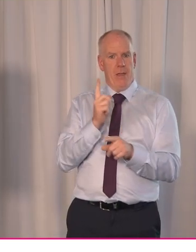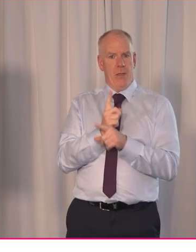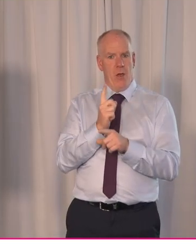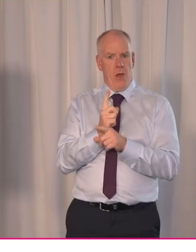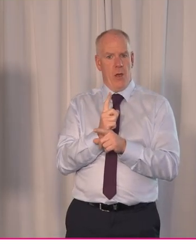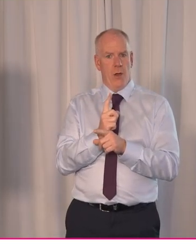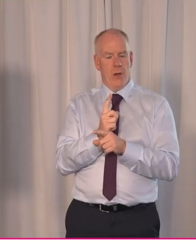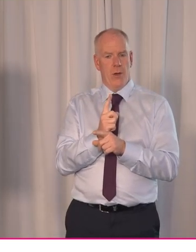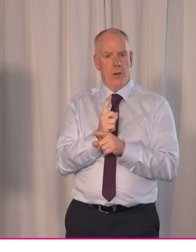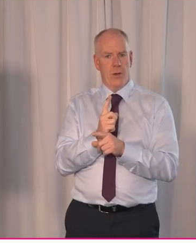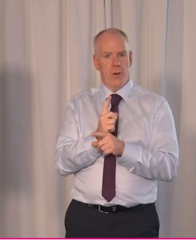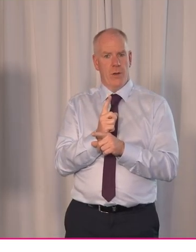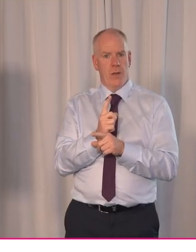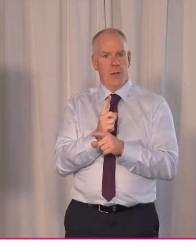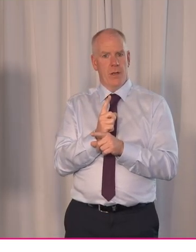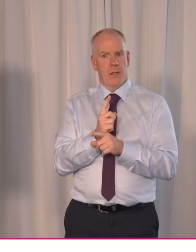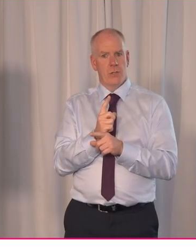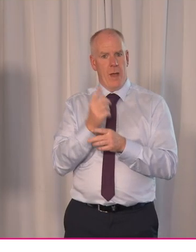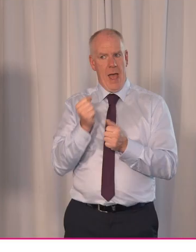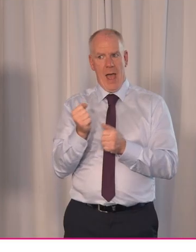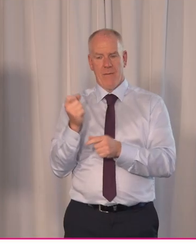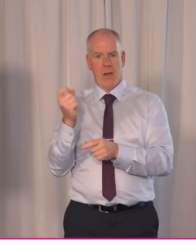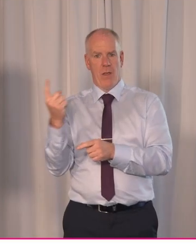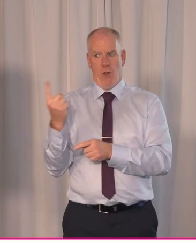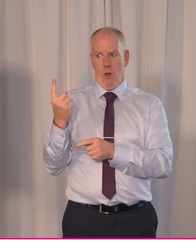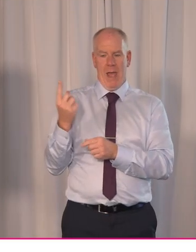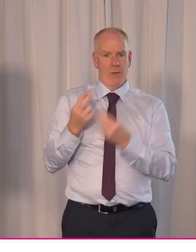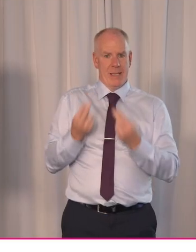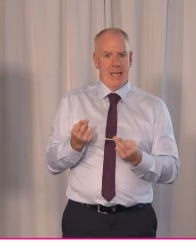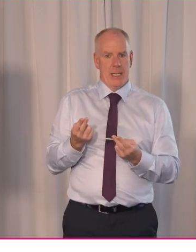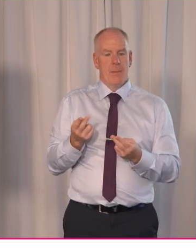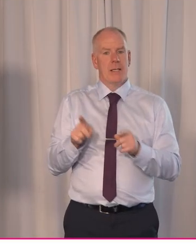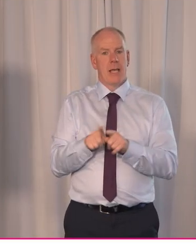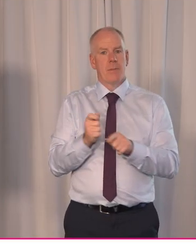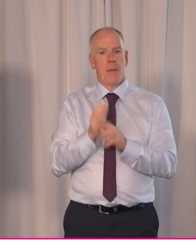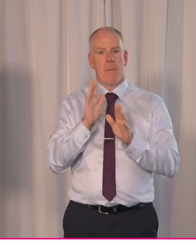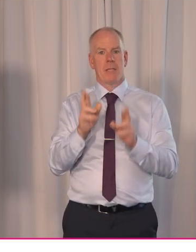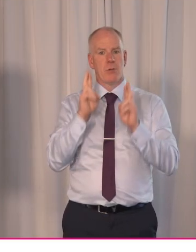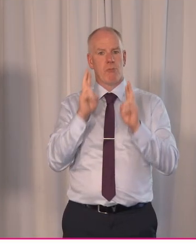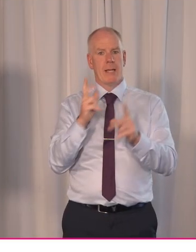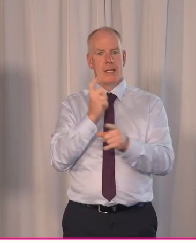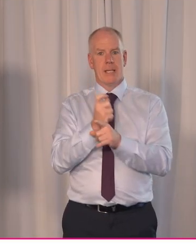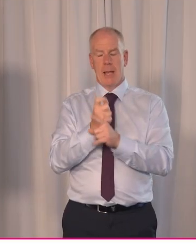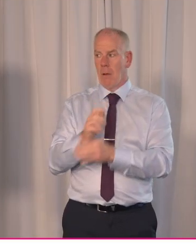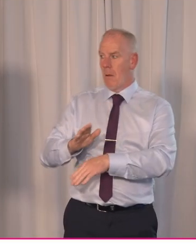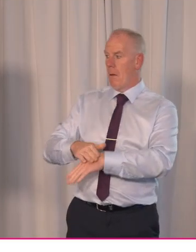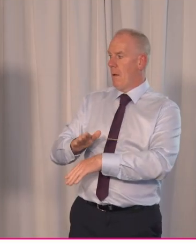PA, and if we need them, but at the right time as well. Okay, Fiona, I'm going to stop you there. Thank you so